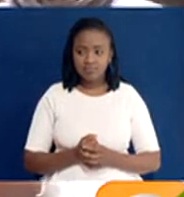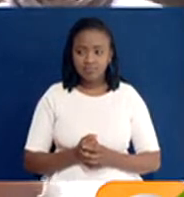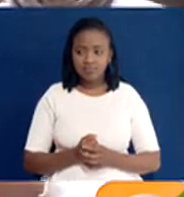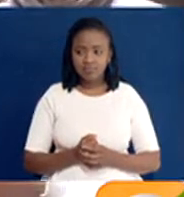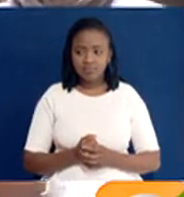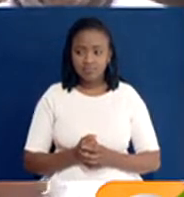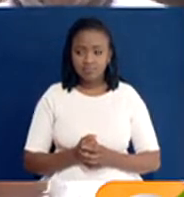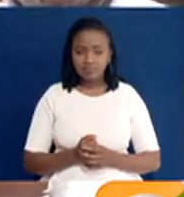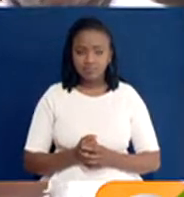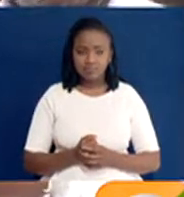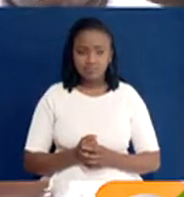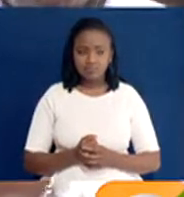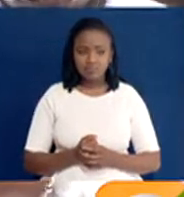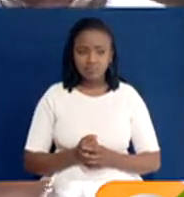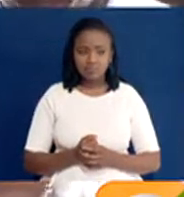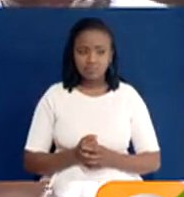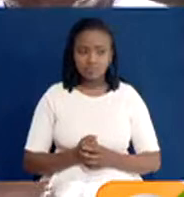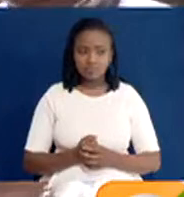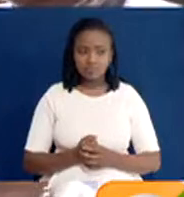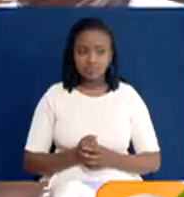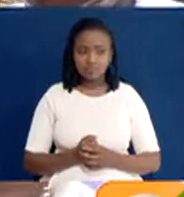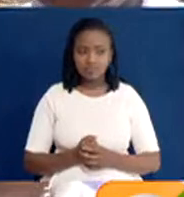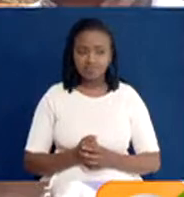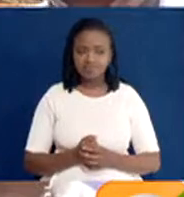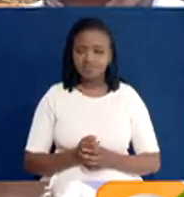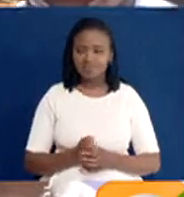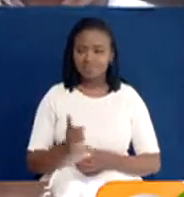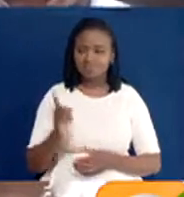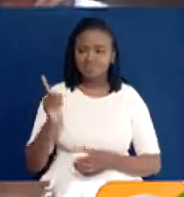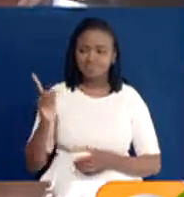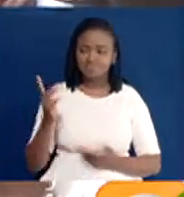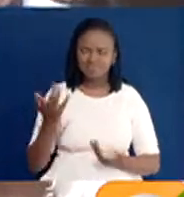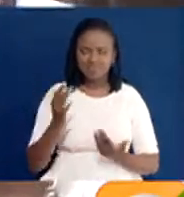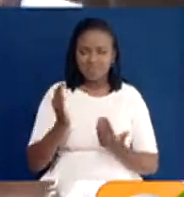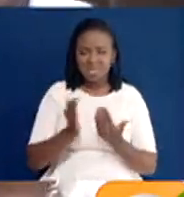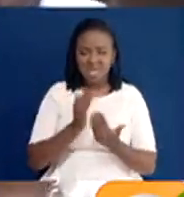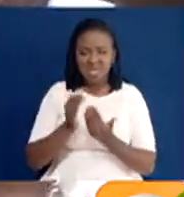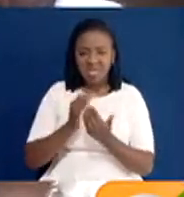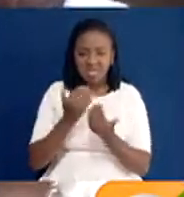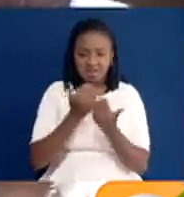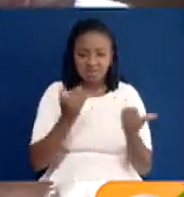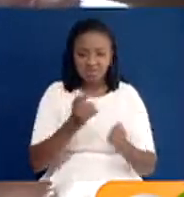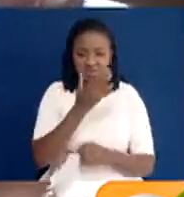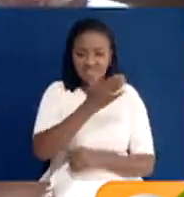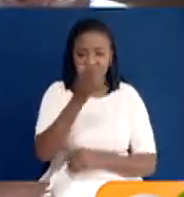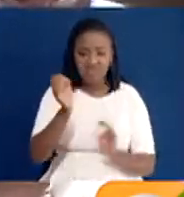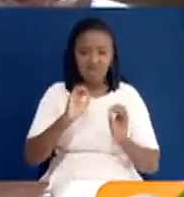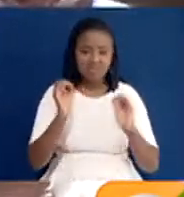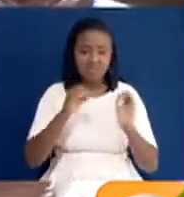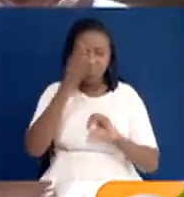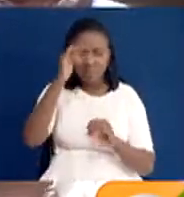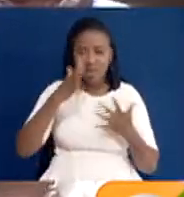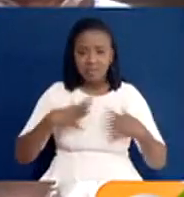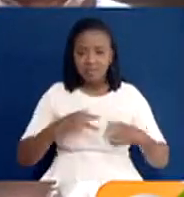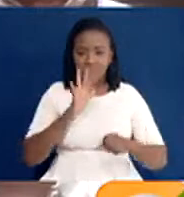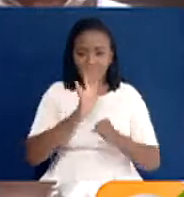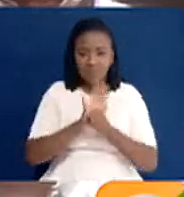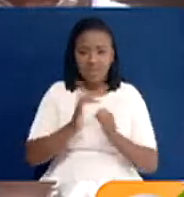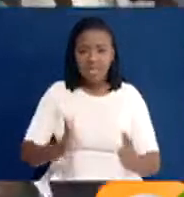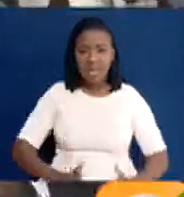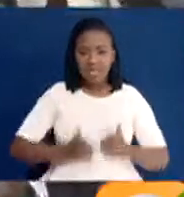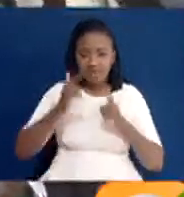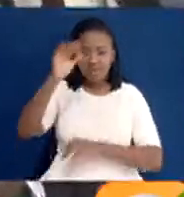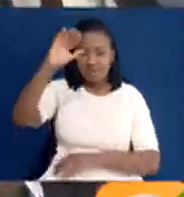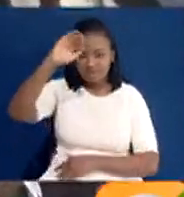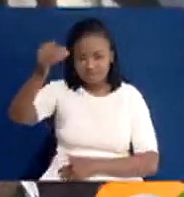Kuizi sana katika familia nchilizes imeingilia kwa sababu watu wameama nyumbani wameenda sana